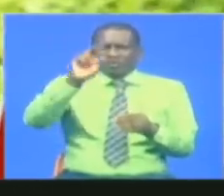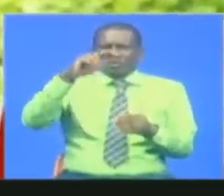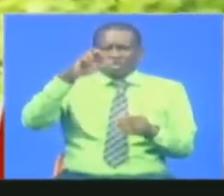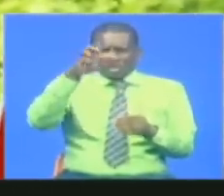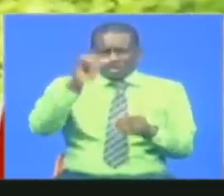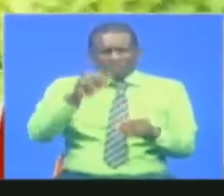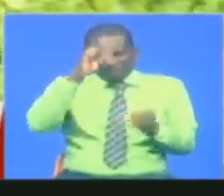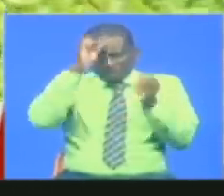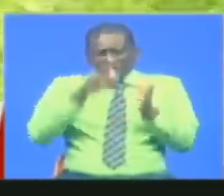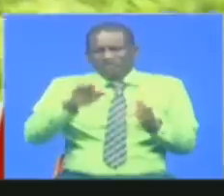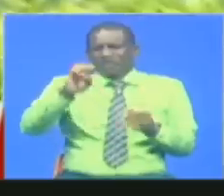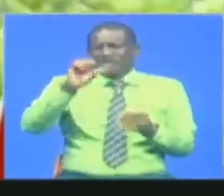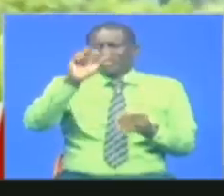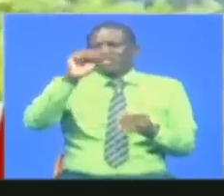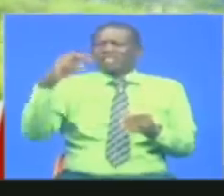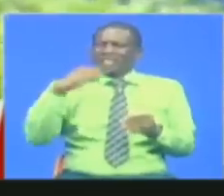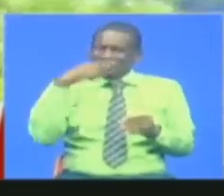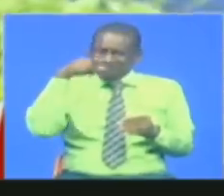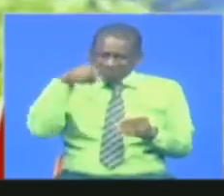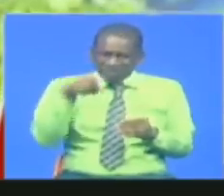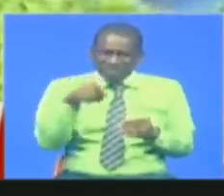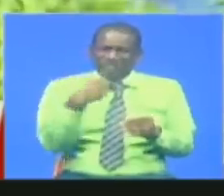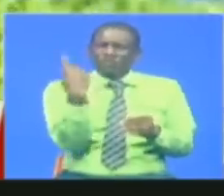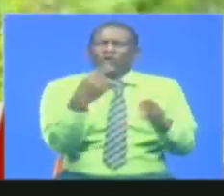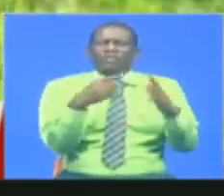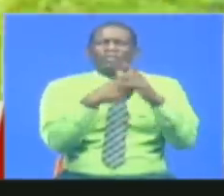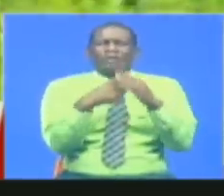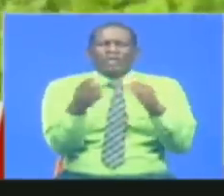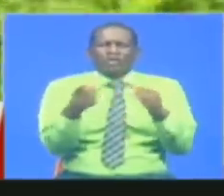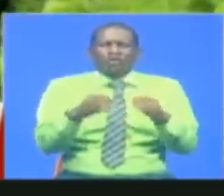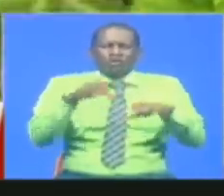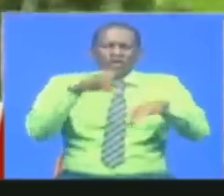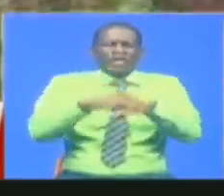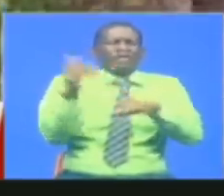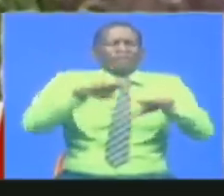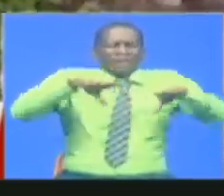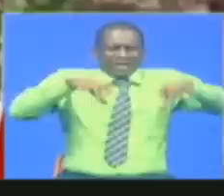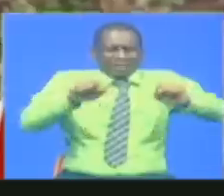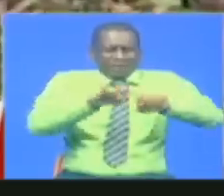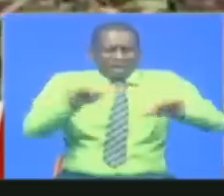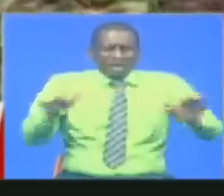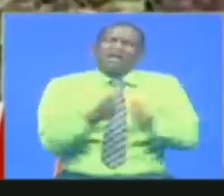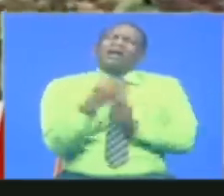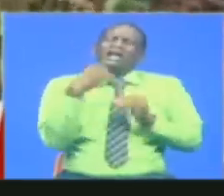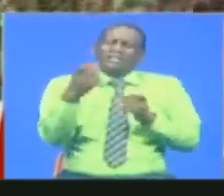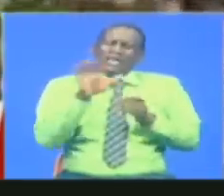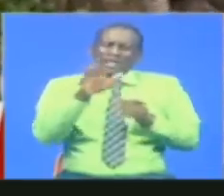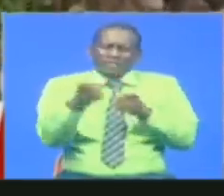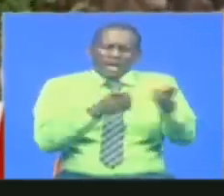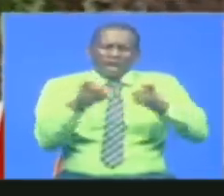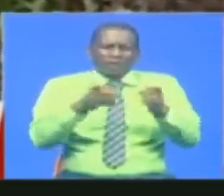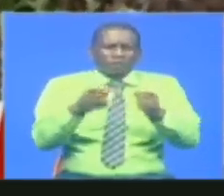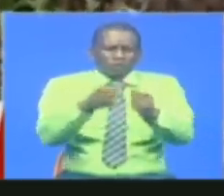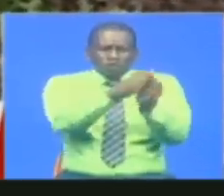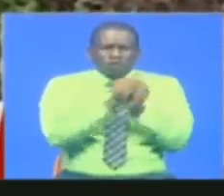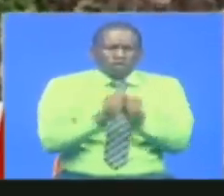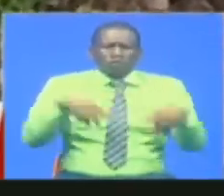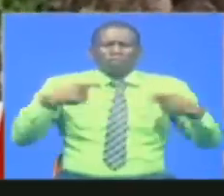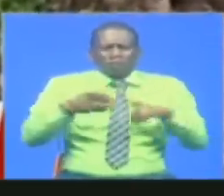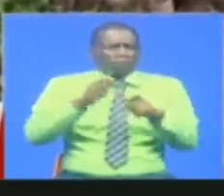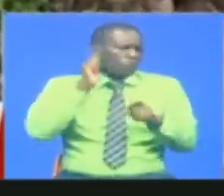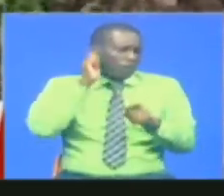Governor Sang says this is just the beginning and that his administration, in conjunction with the residents of Nandi, will